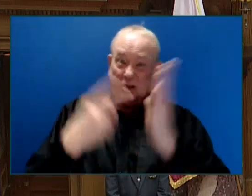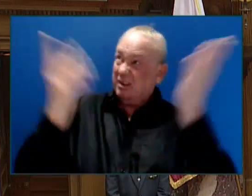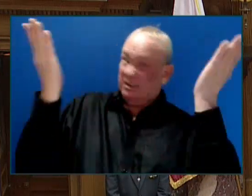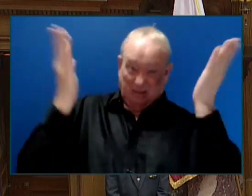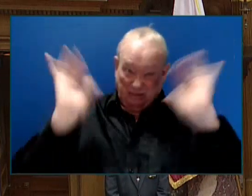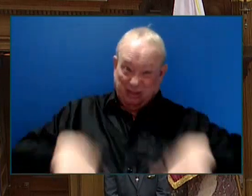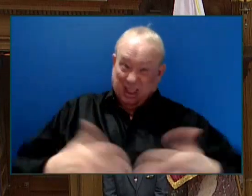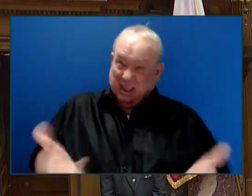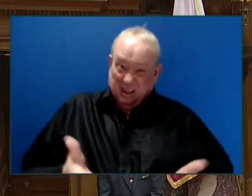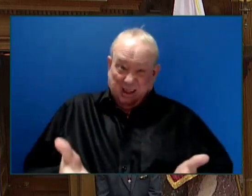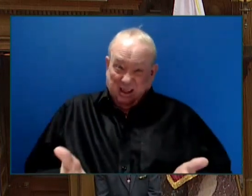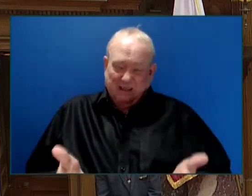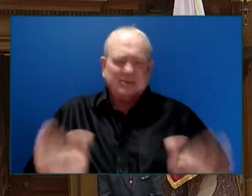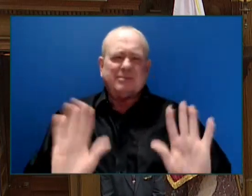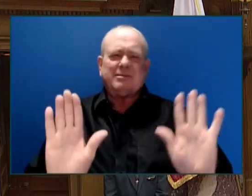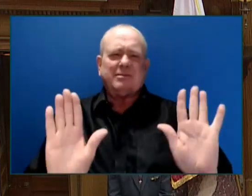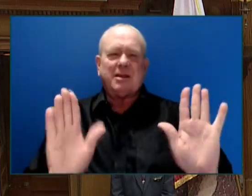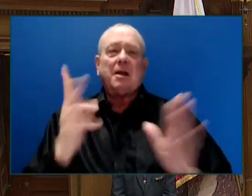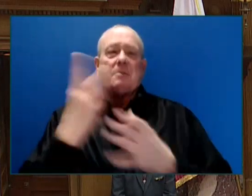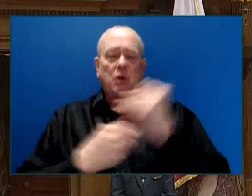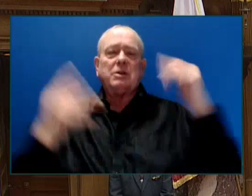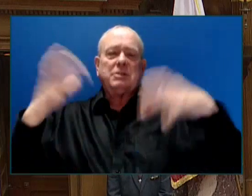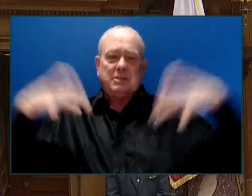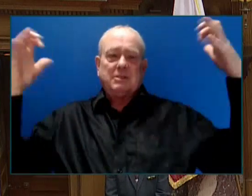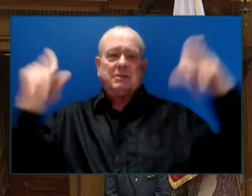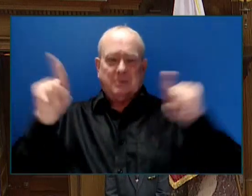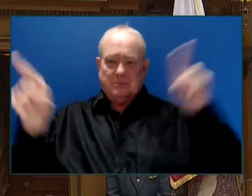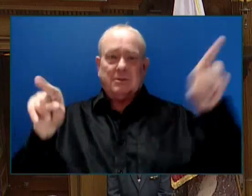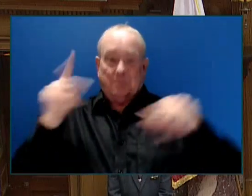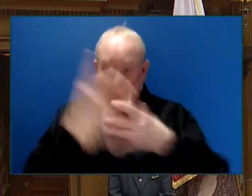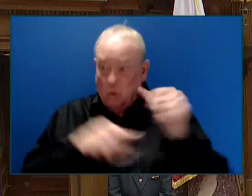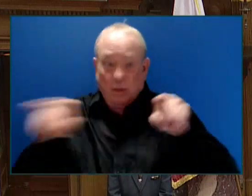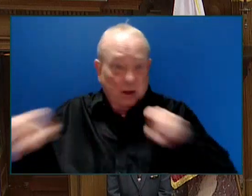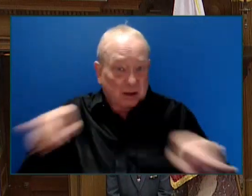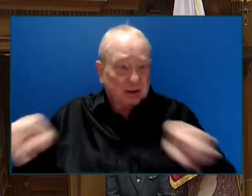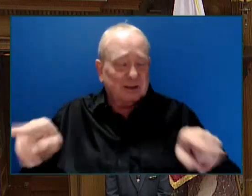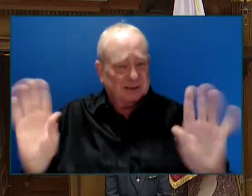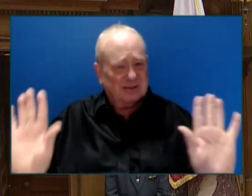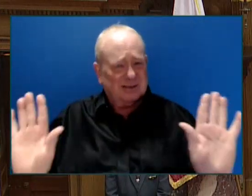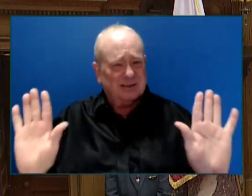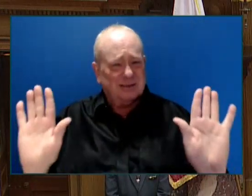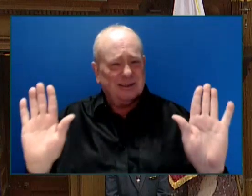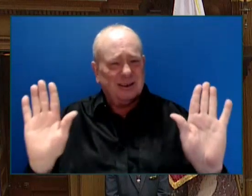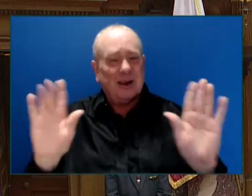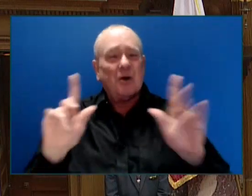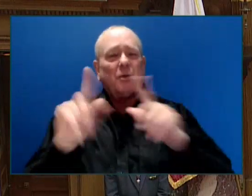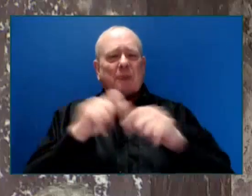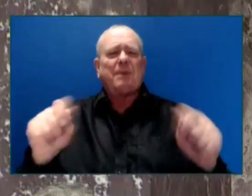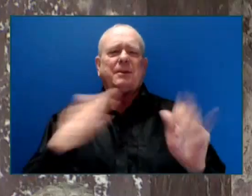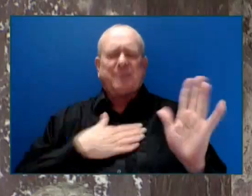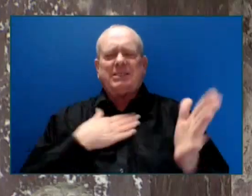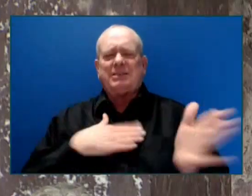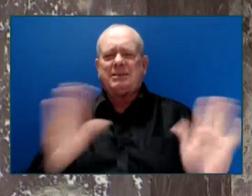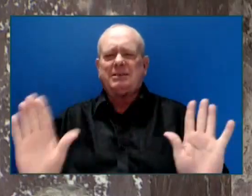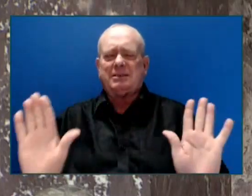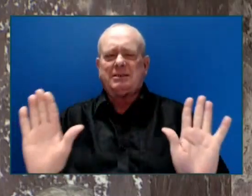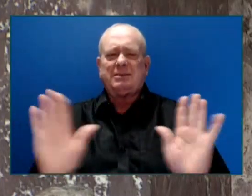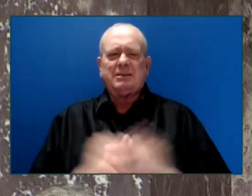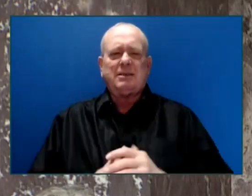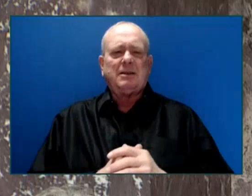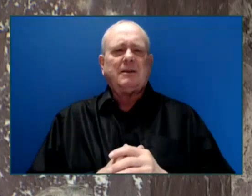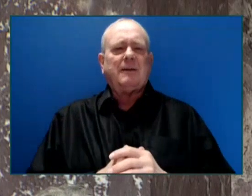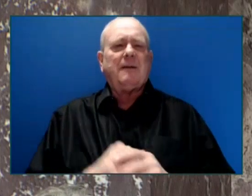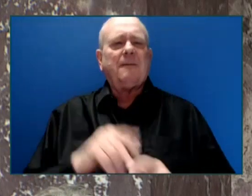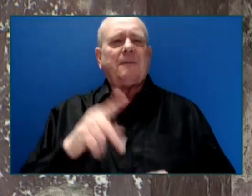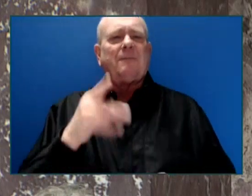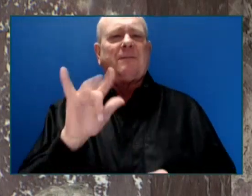Both sides. Okay? Please conclude. Honourable Speaker. Philip McKellar